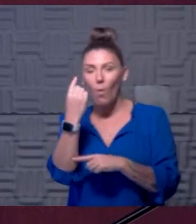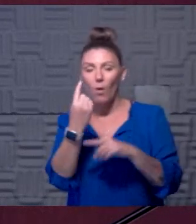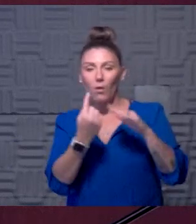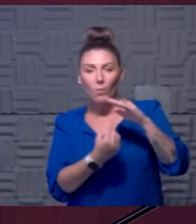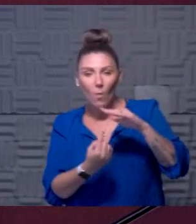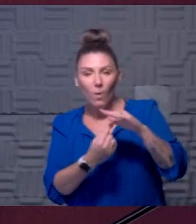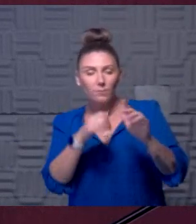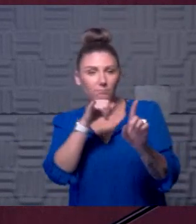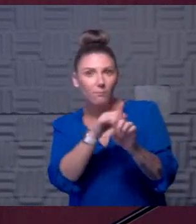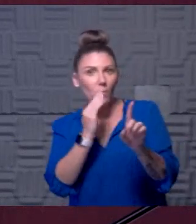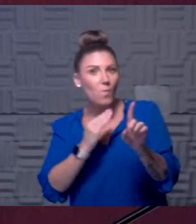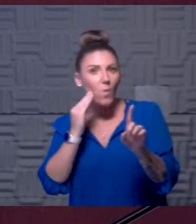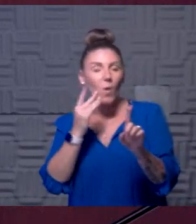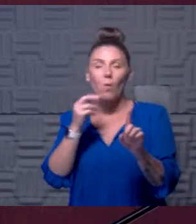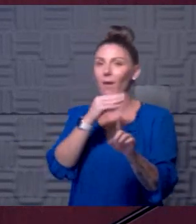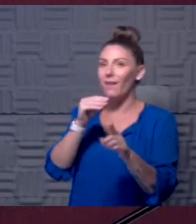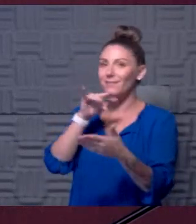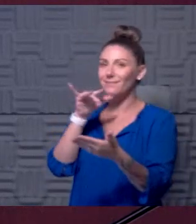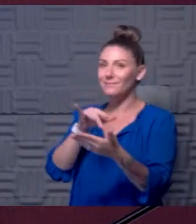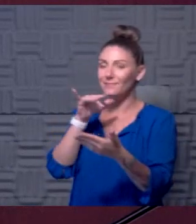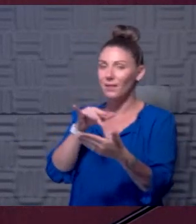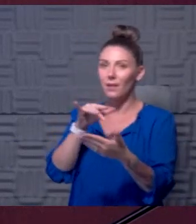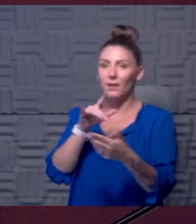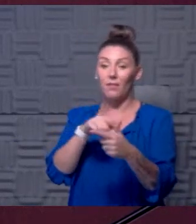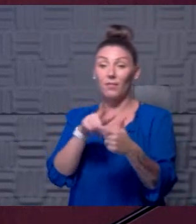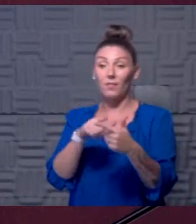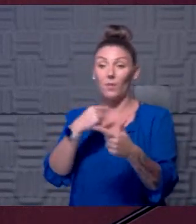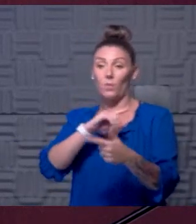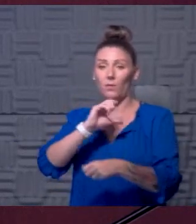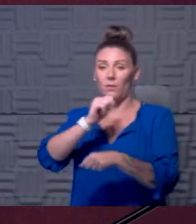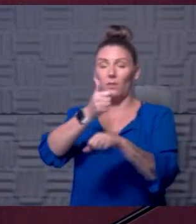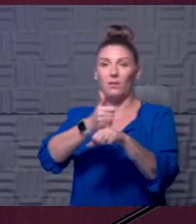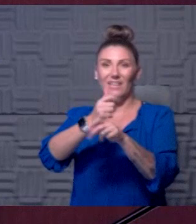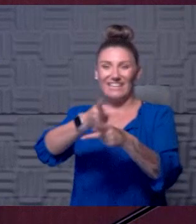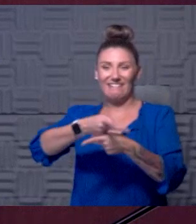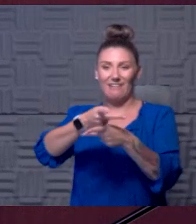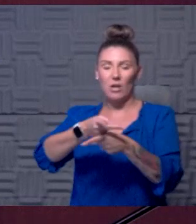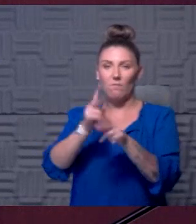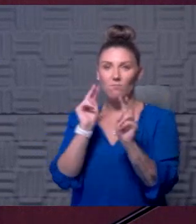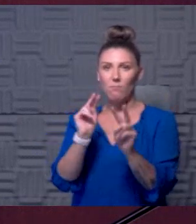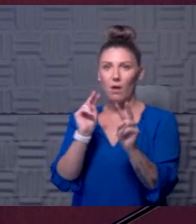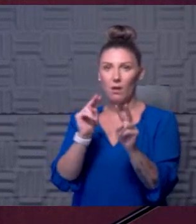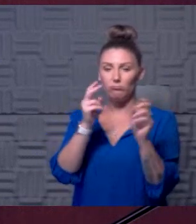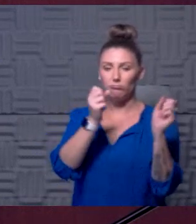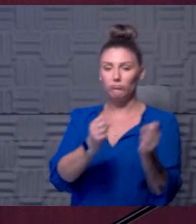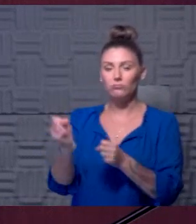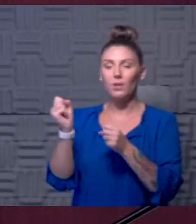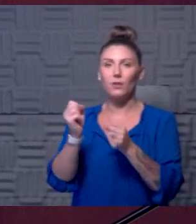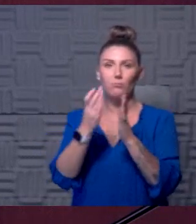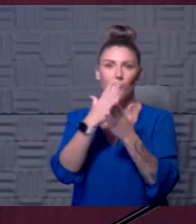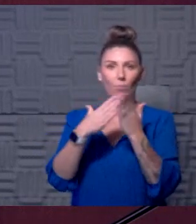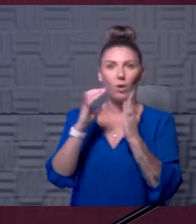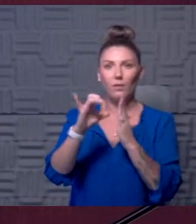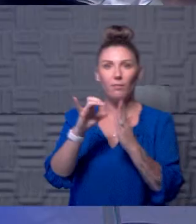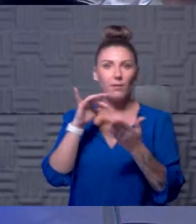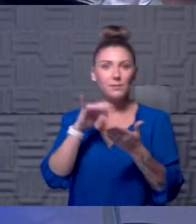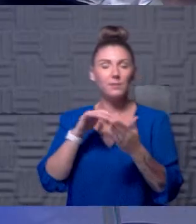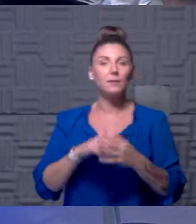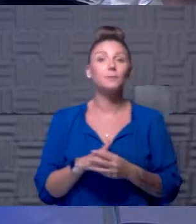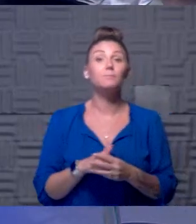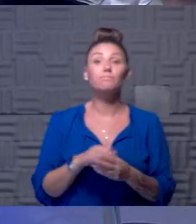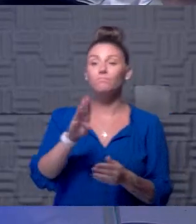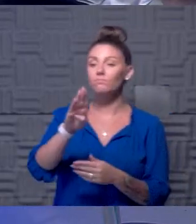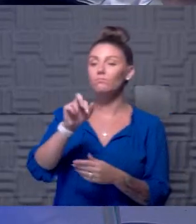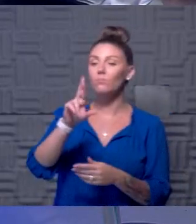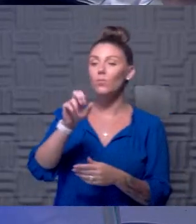also for the study purposes, because then we're going to implement this very careful monitoring strategy as part of the study. Okay. Yeah.